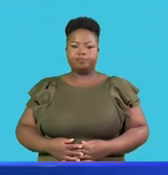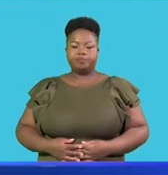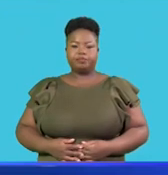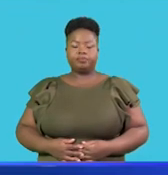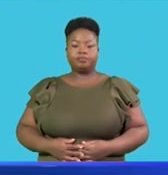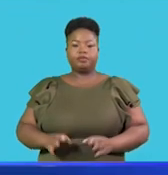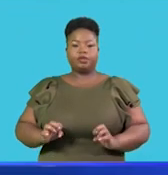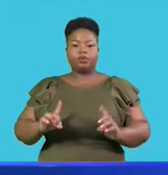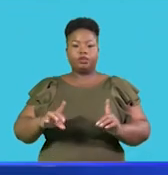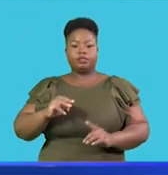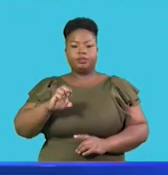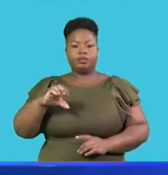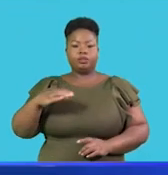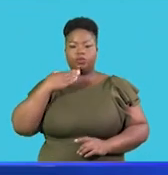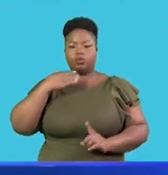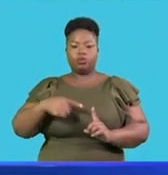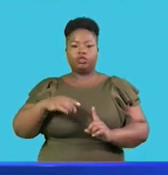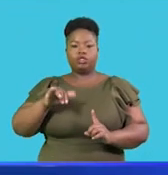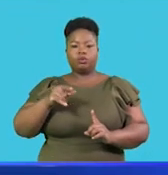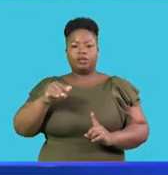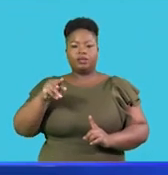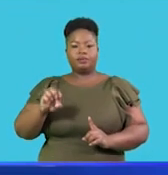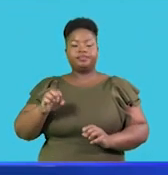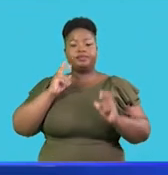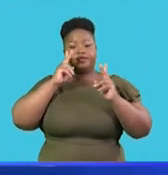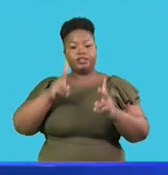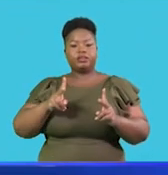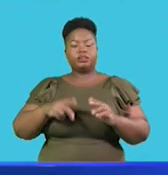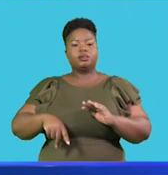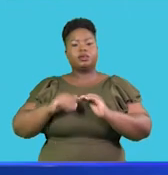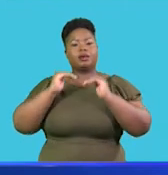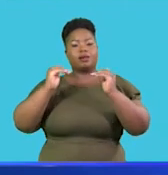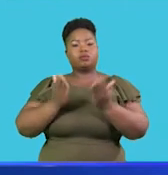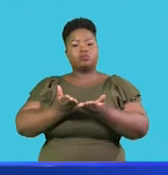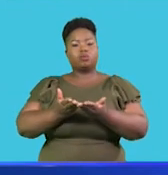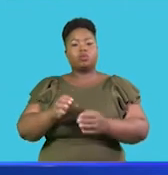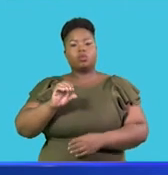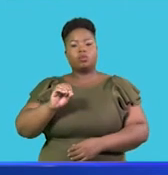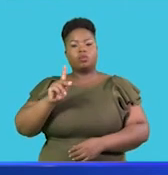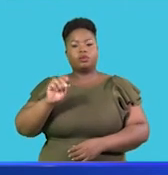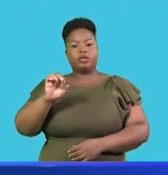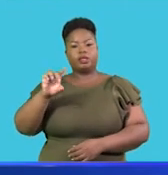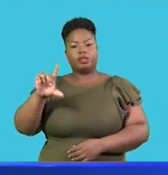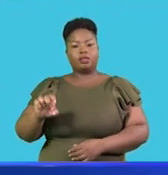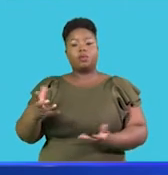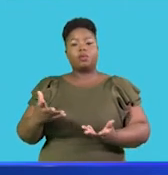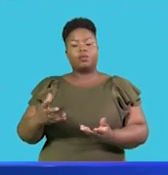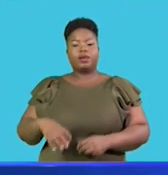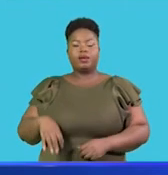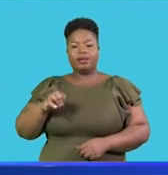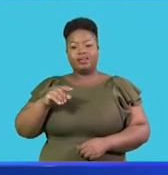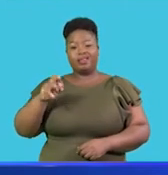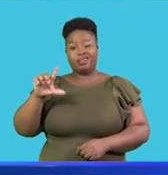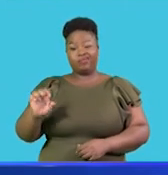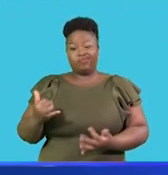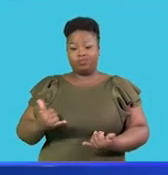Letona la thuto la Gauteng leng Matome Chiloane o etetse sekolong sa thuto tse phahameng sa Oakdale Secondary School se motsaneng wa Ennerdale pejana